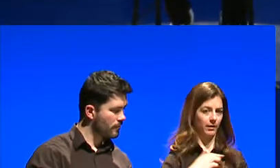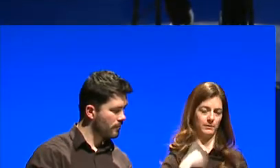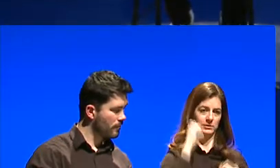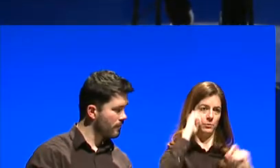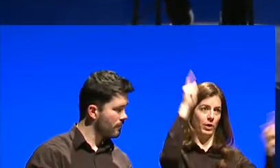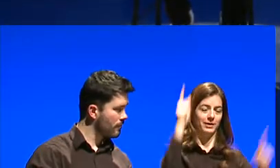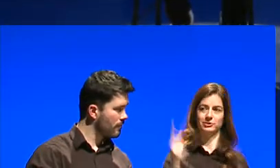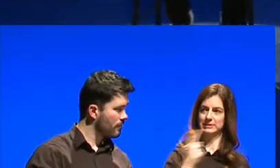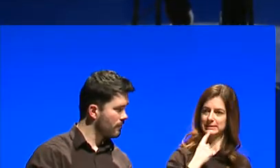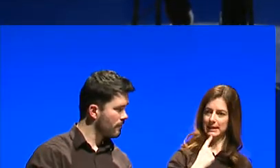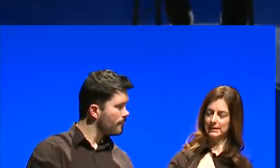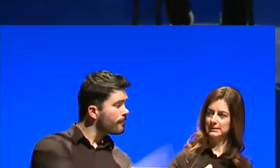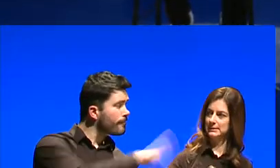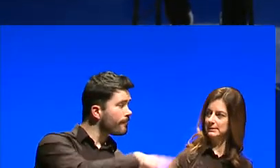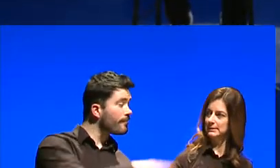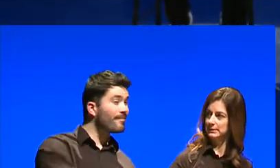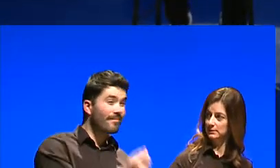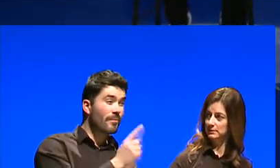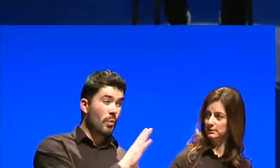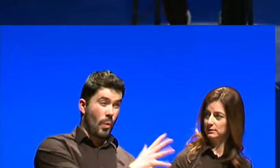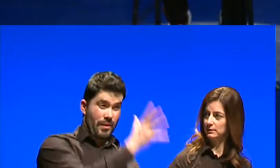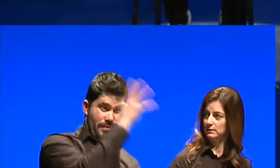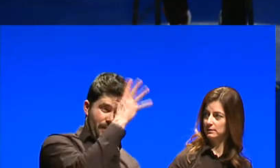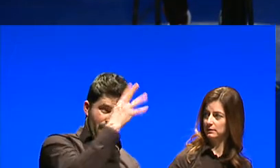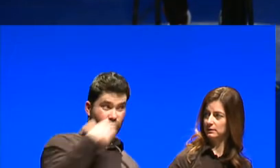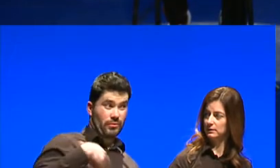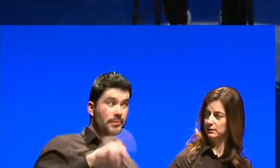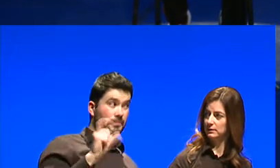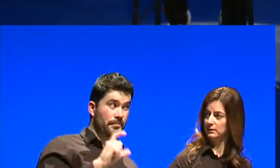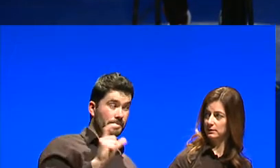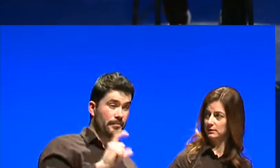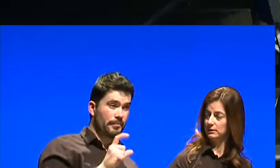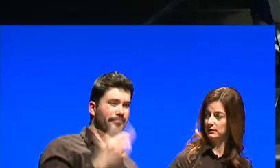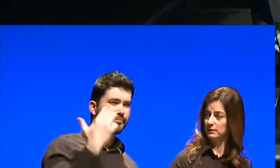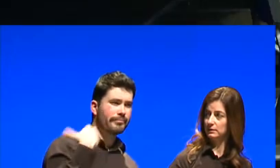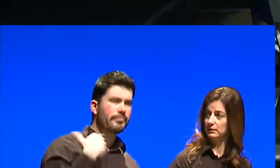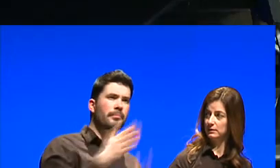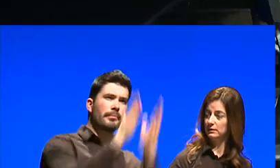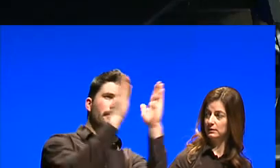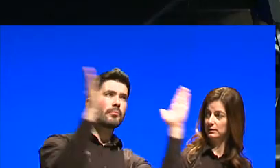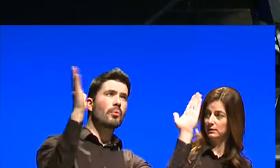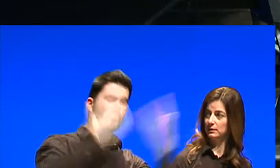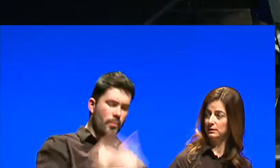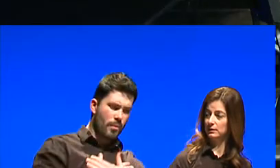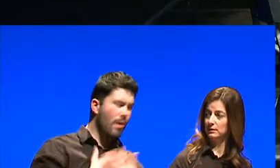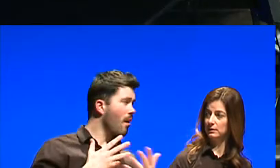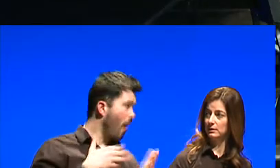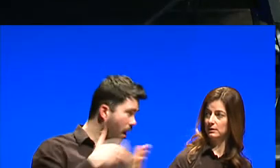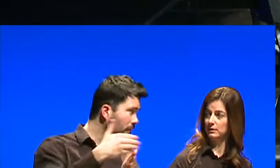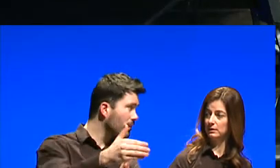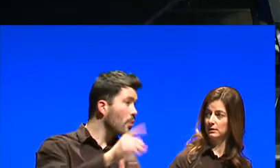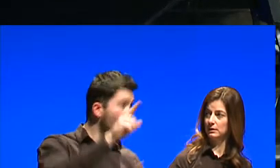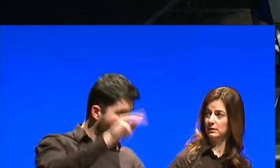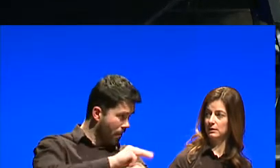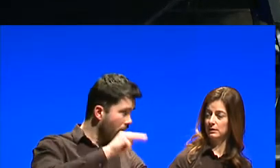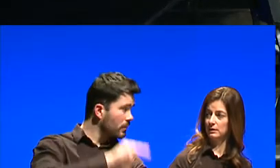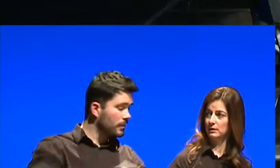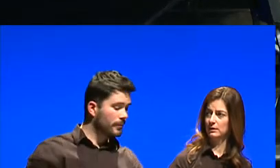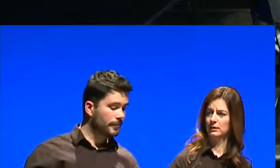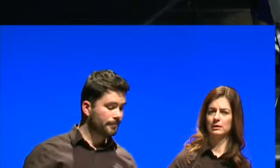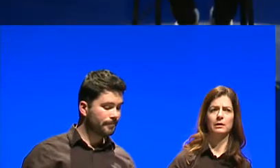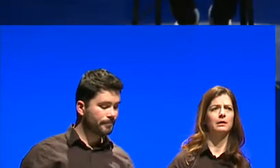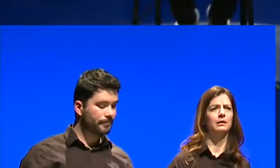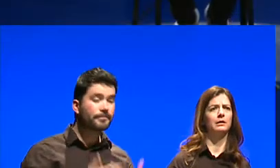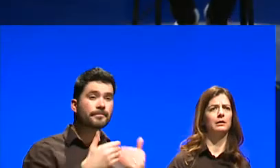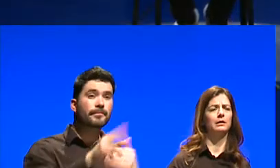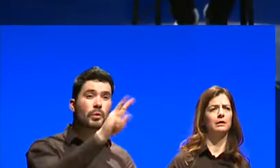me, "You know, your father is Muslim too. He used to pray a lot. He used to go to the mosque." 2000. One day